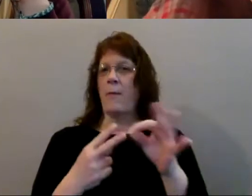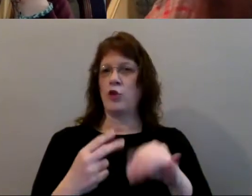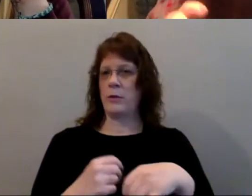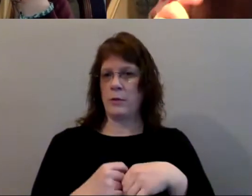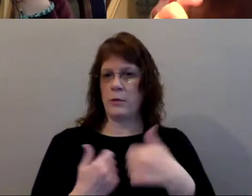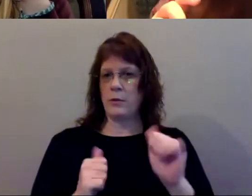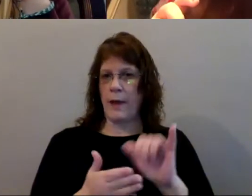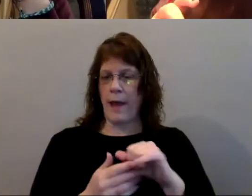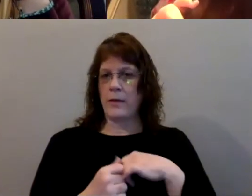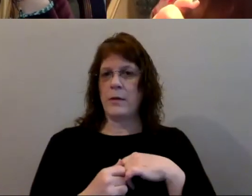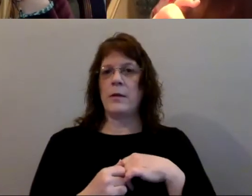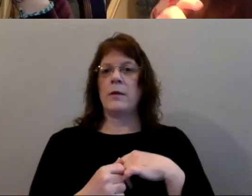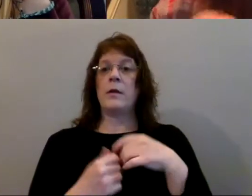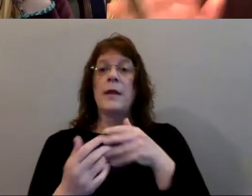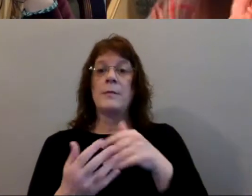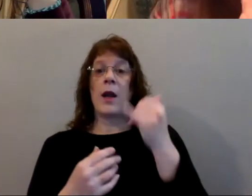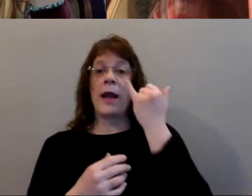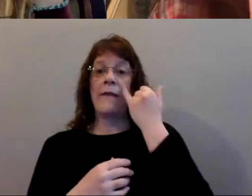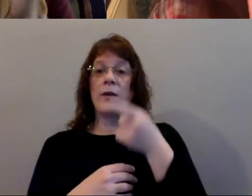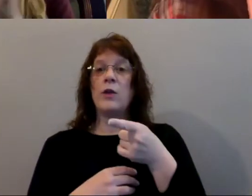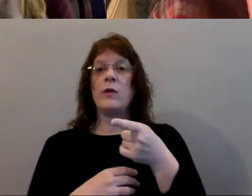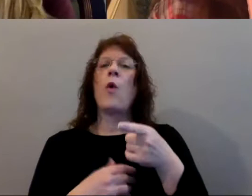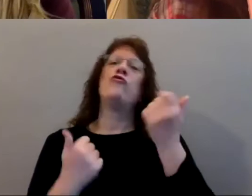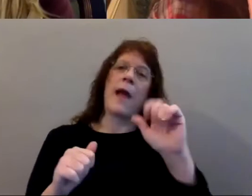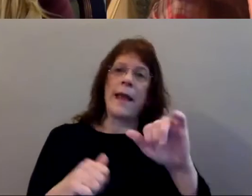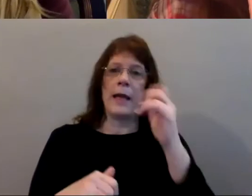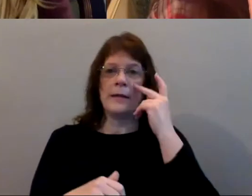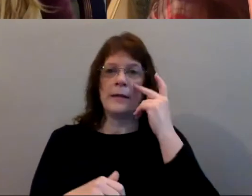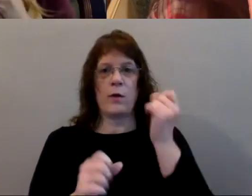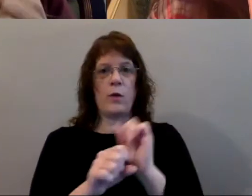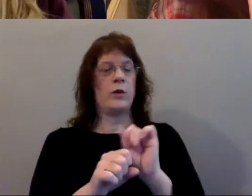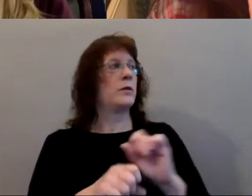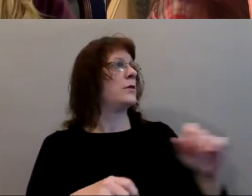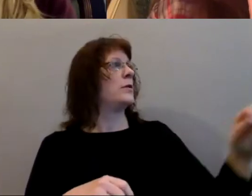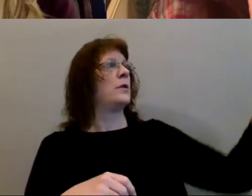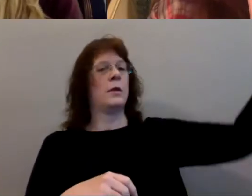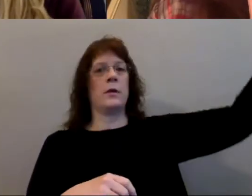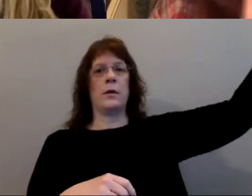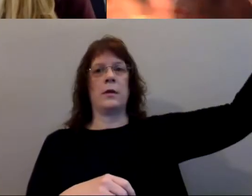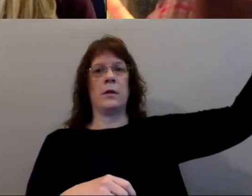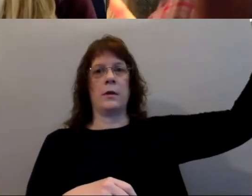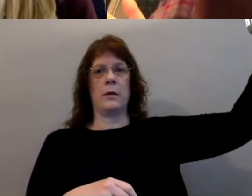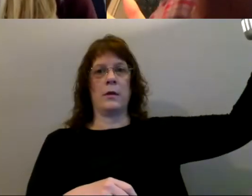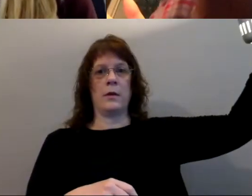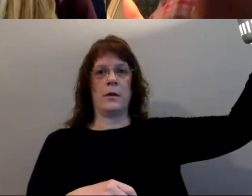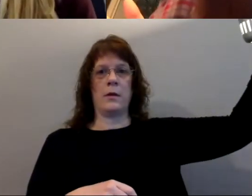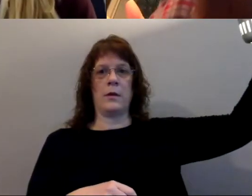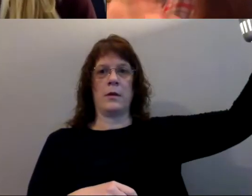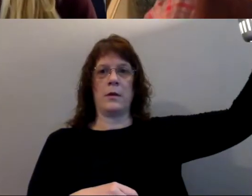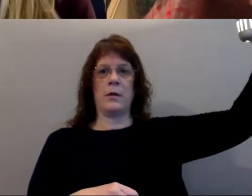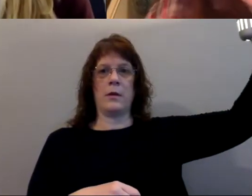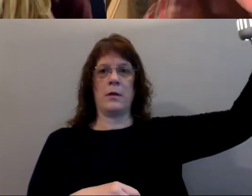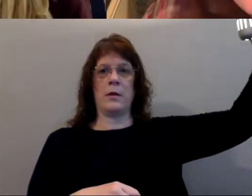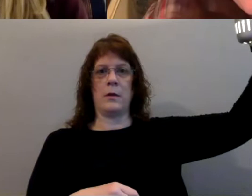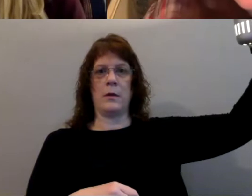to do. Even if you, well, yeah, let's see if that works. Okay, this should be better. Oh, that sounds great. Yeah, that